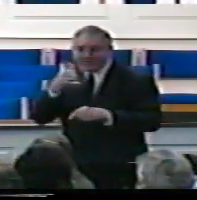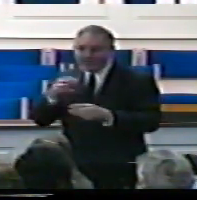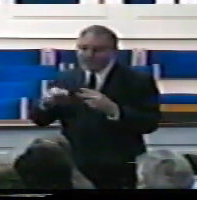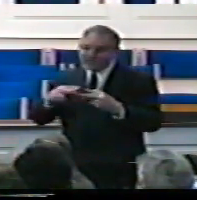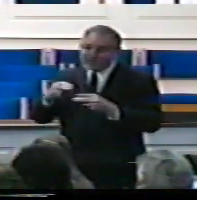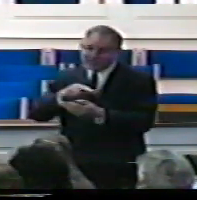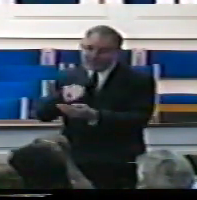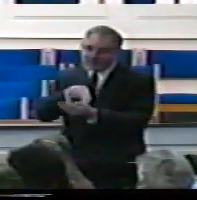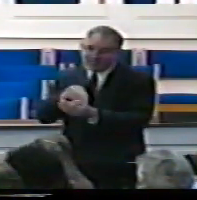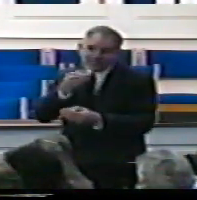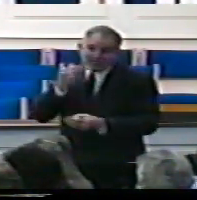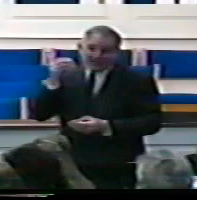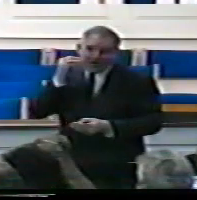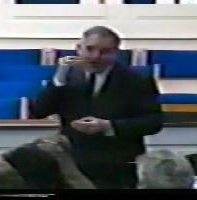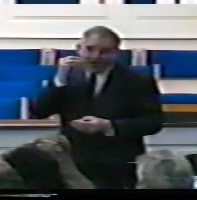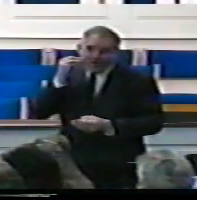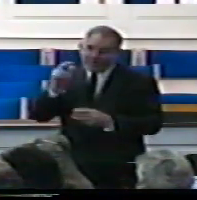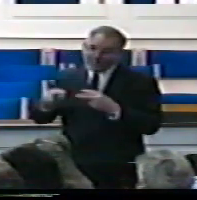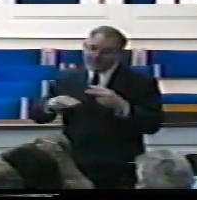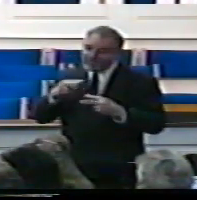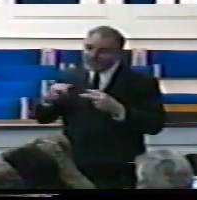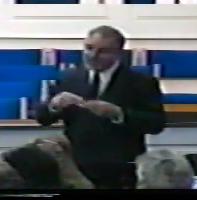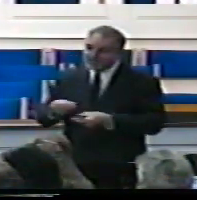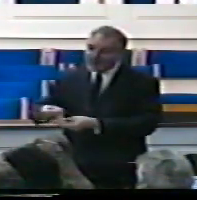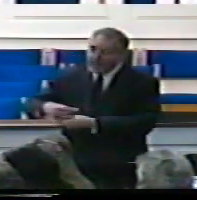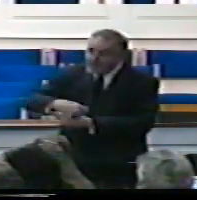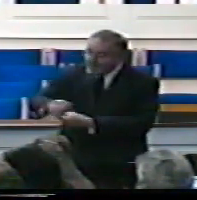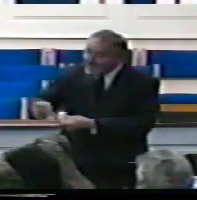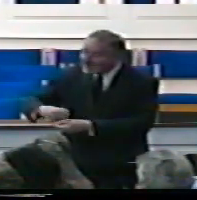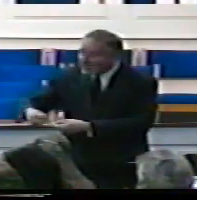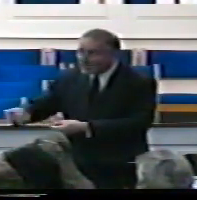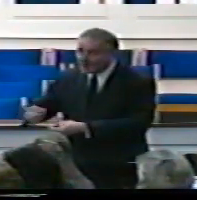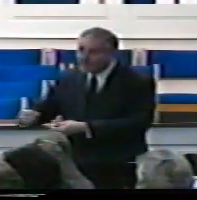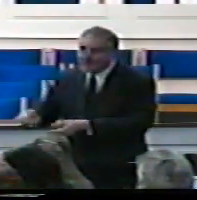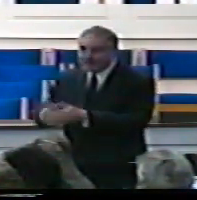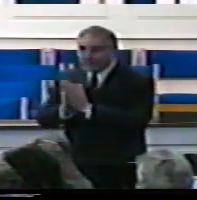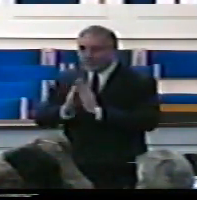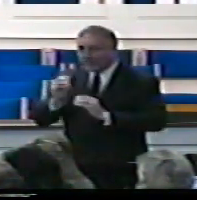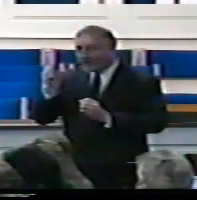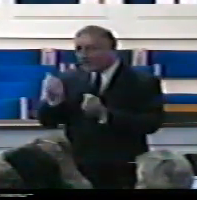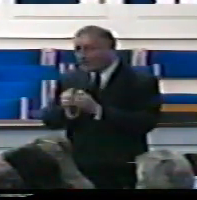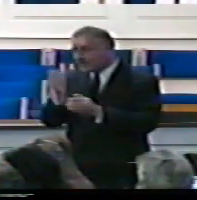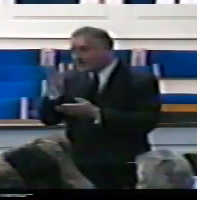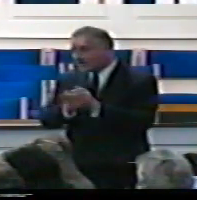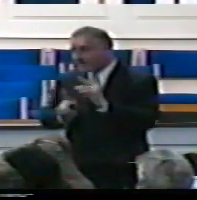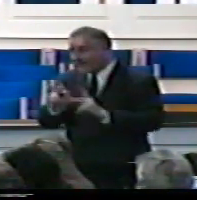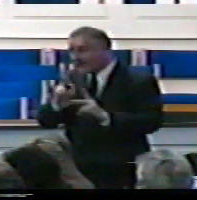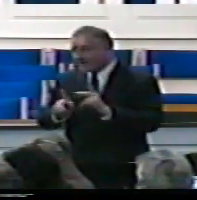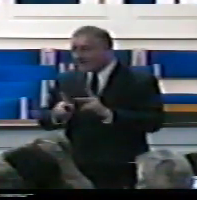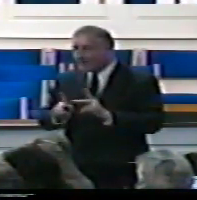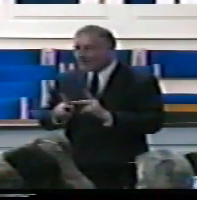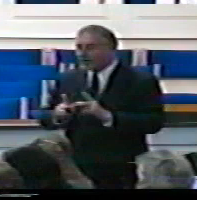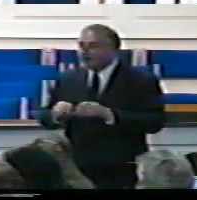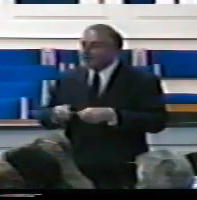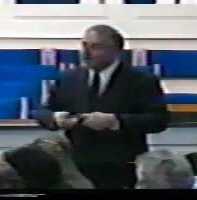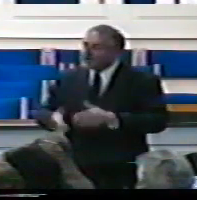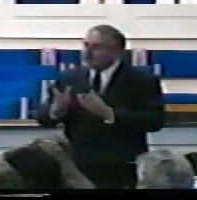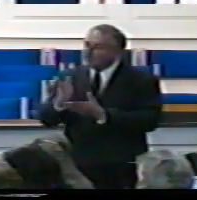witness to others, pass out tracts, pray with someone, let someone lean upon your